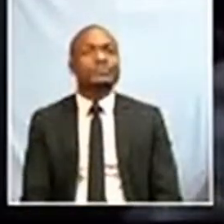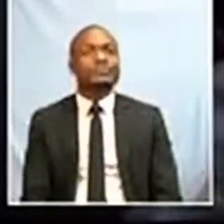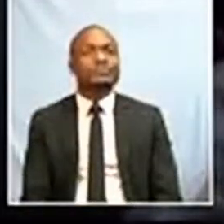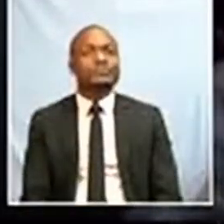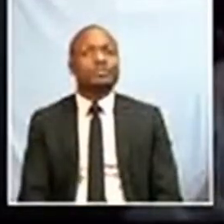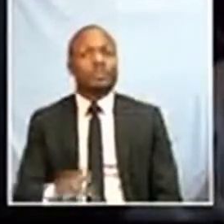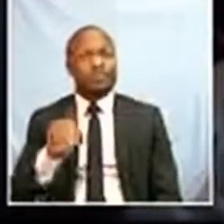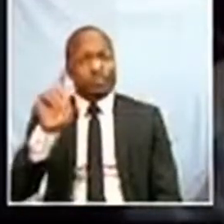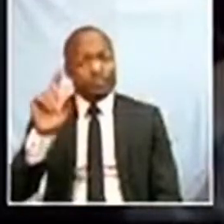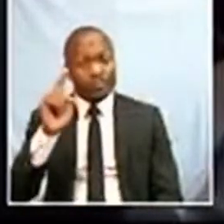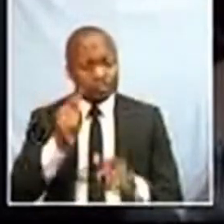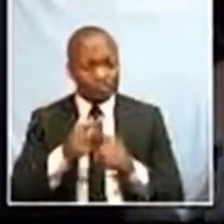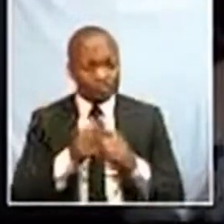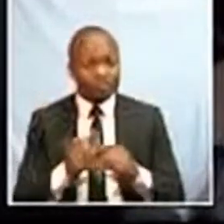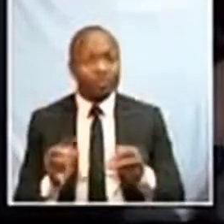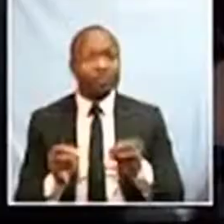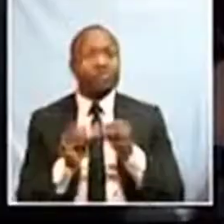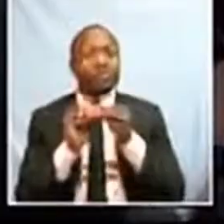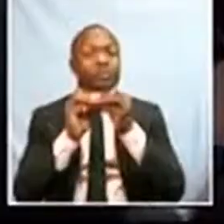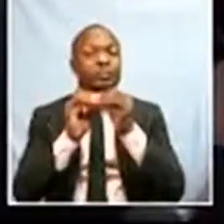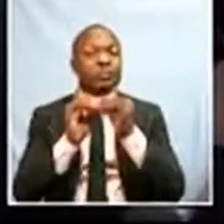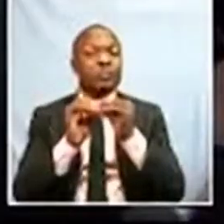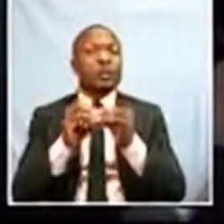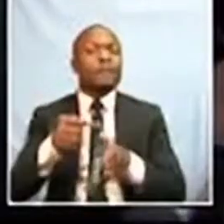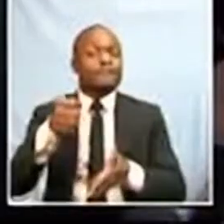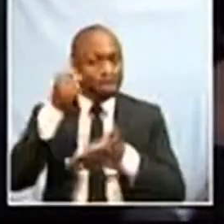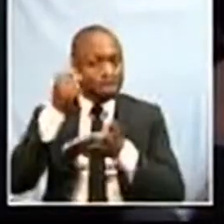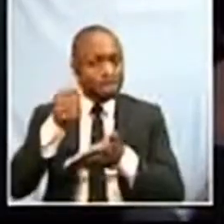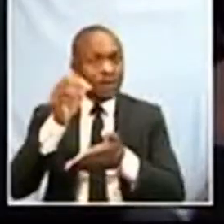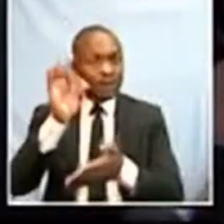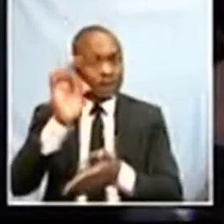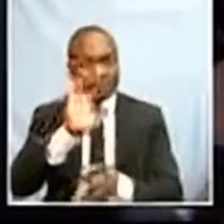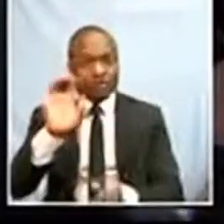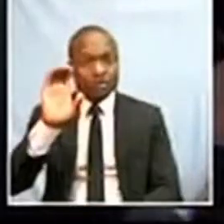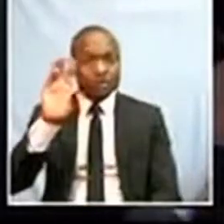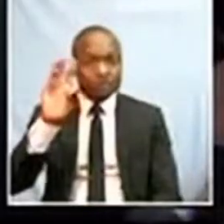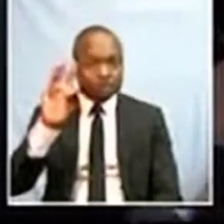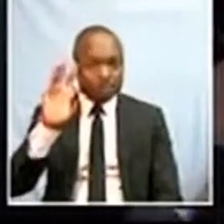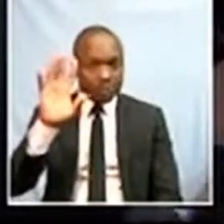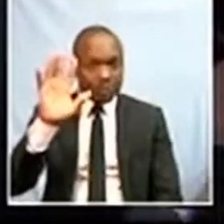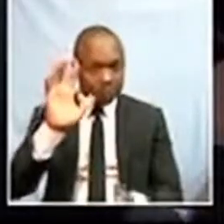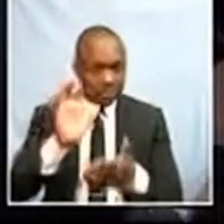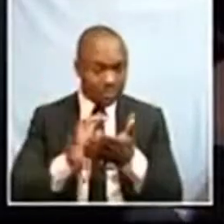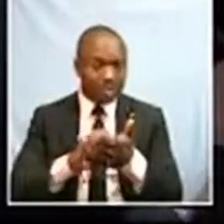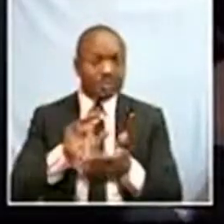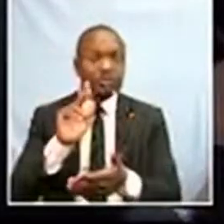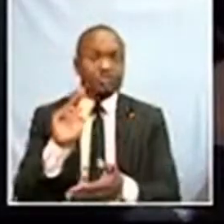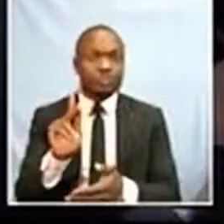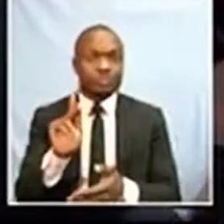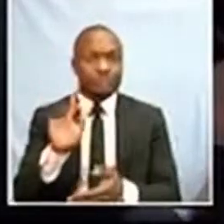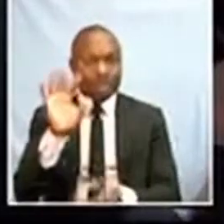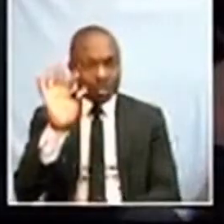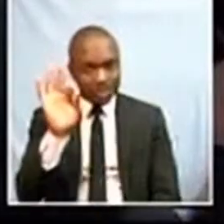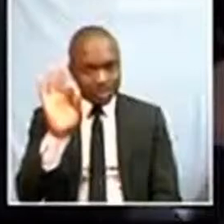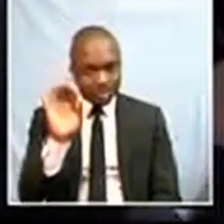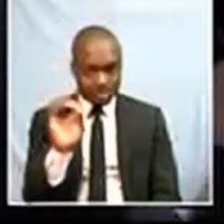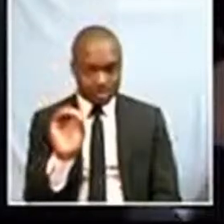for 1 month, bringing the total project cost to 965,000 kwacha and 910.